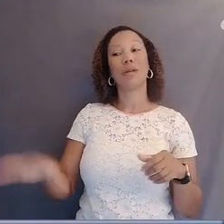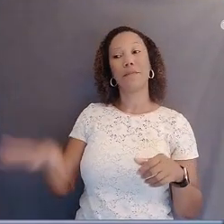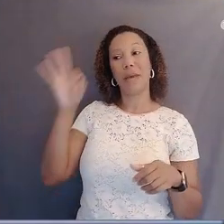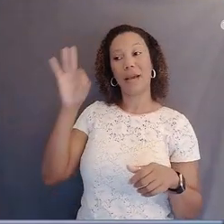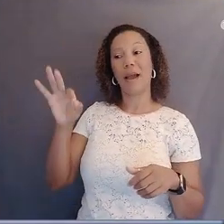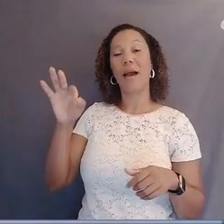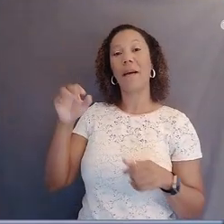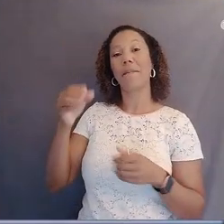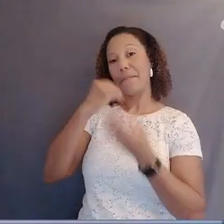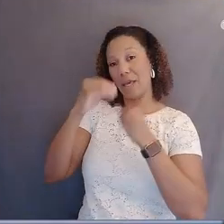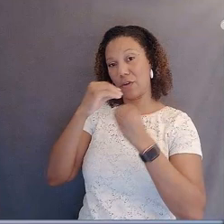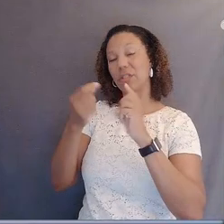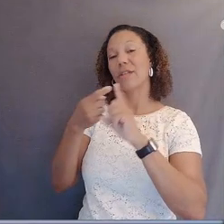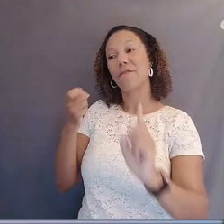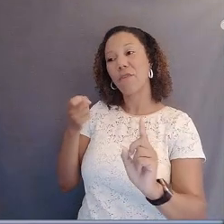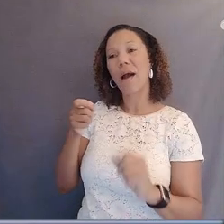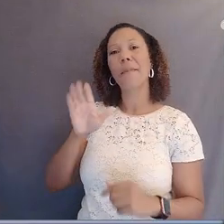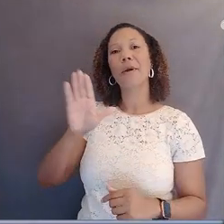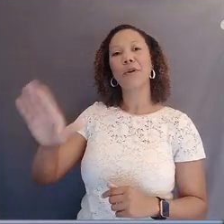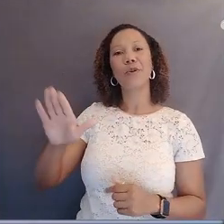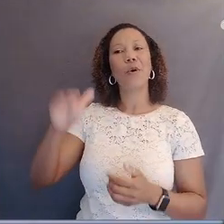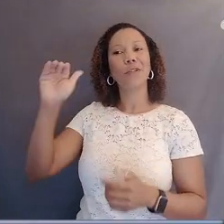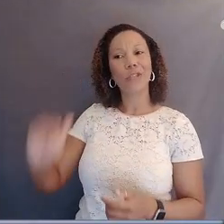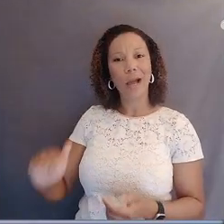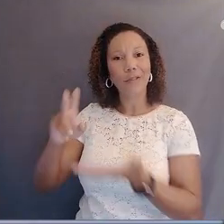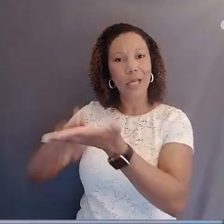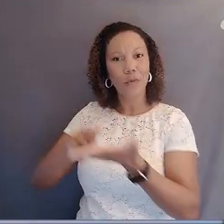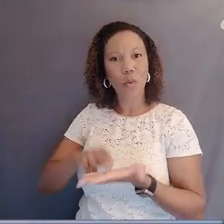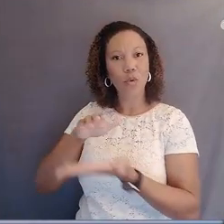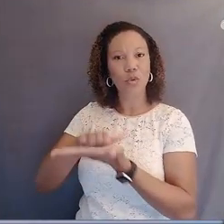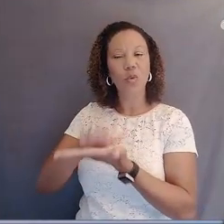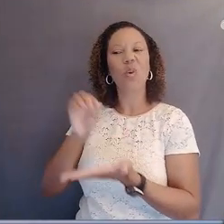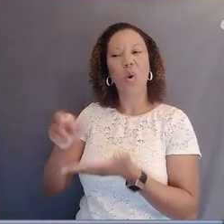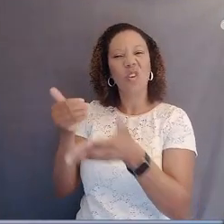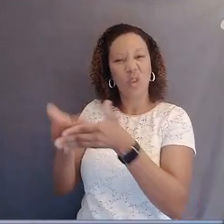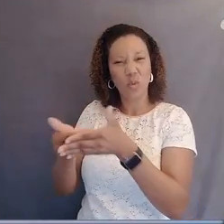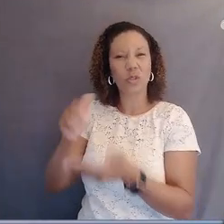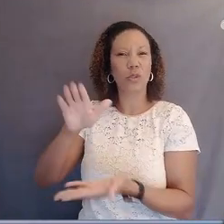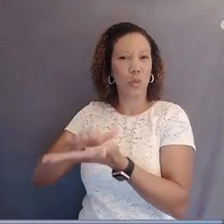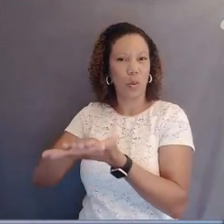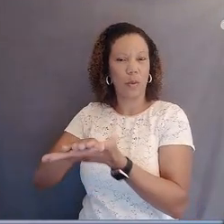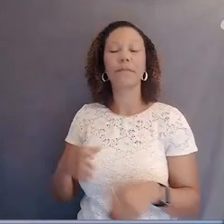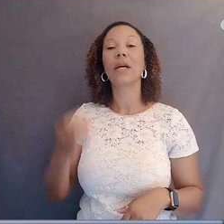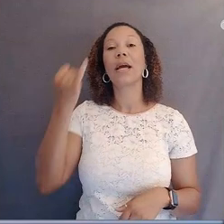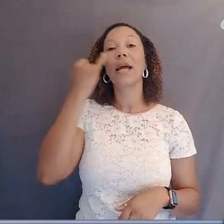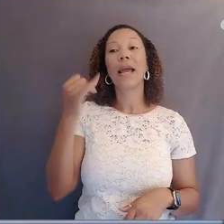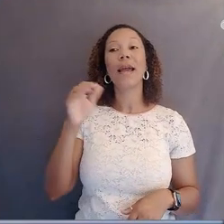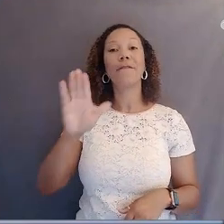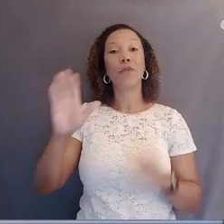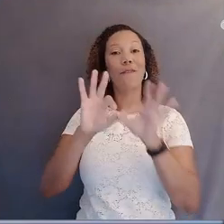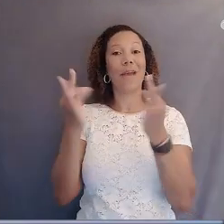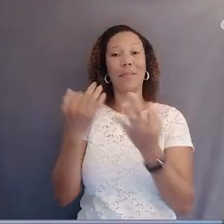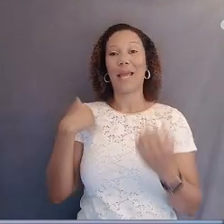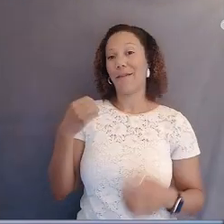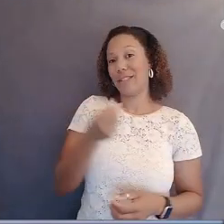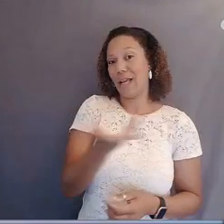child's school of enrollment or school within the same region. If a family has multiple EGUSD students,